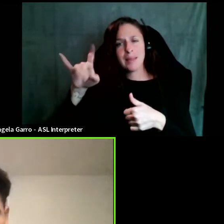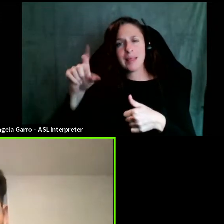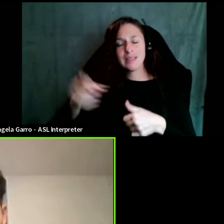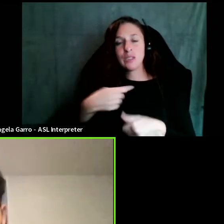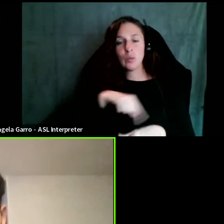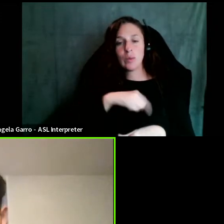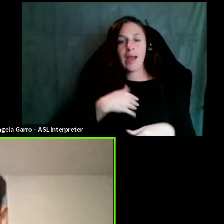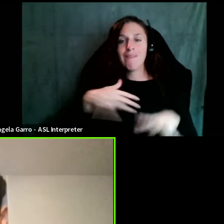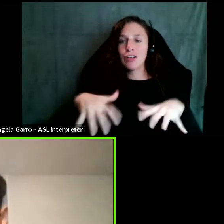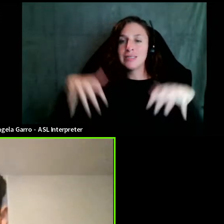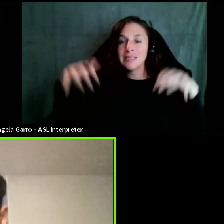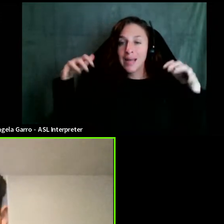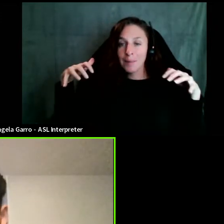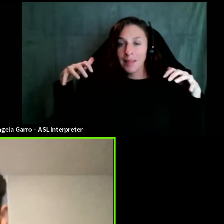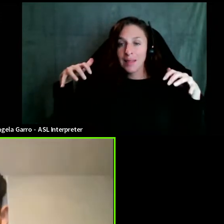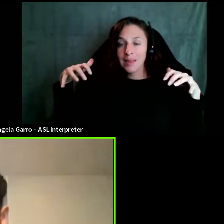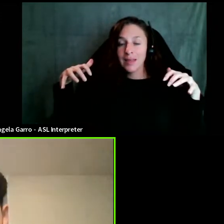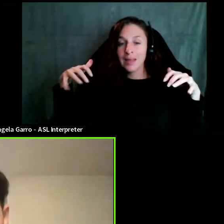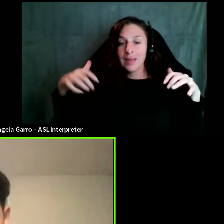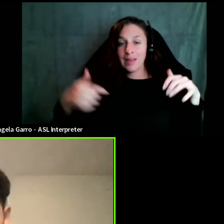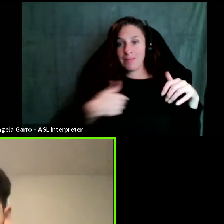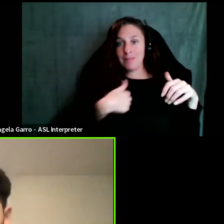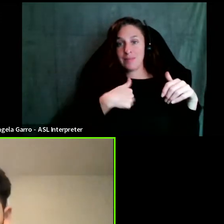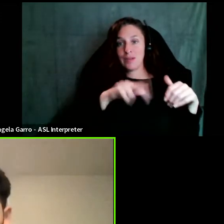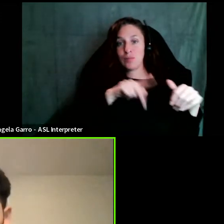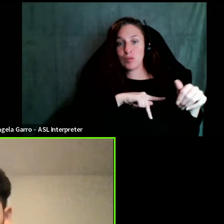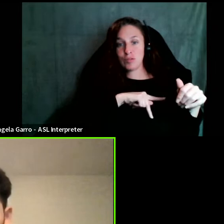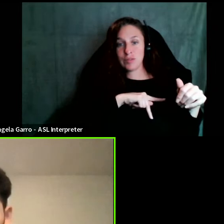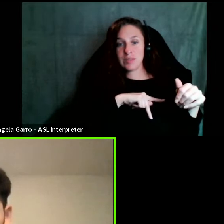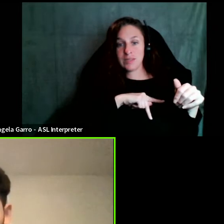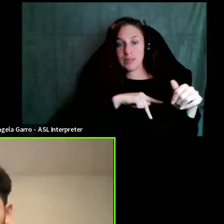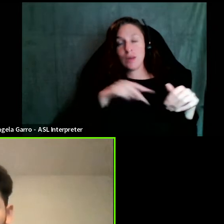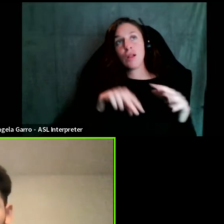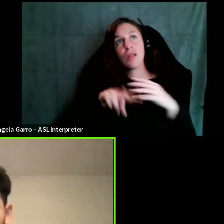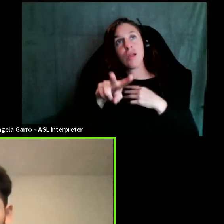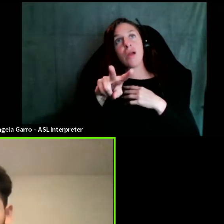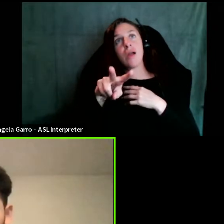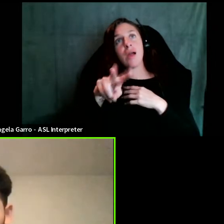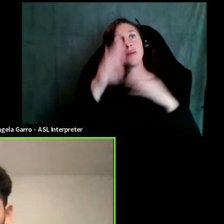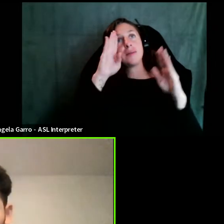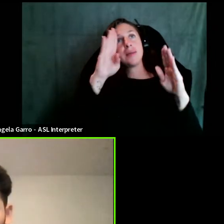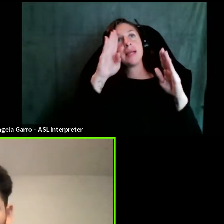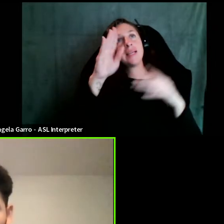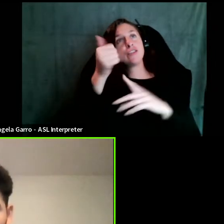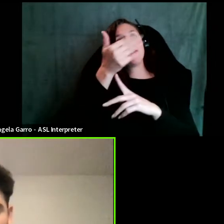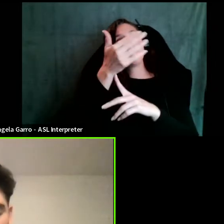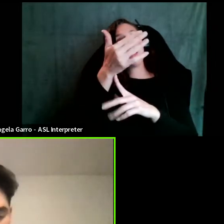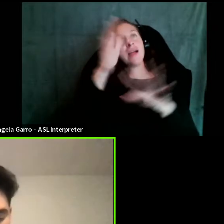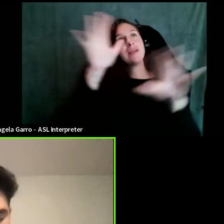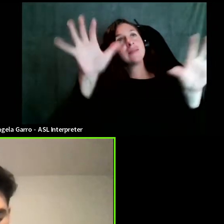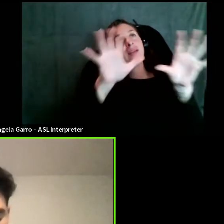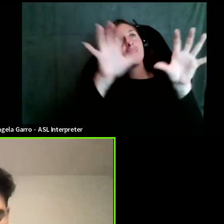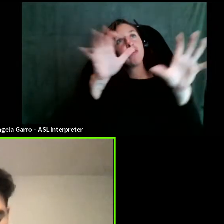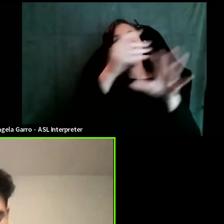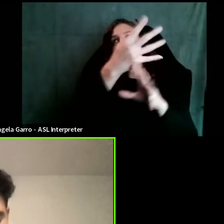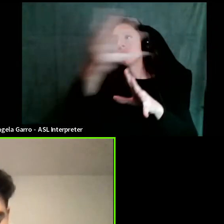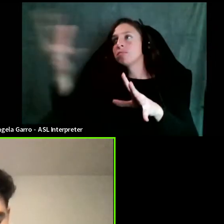have our assembly hall, and I personally would look up and pay attention to the flags that were decorated around the